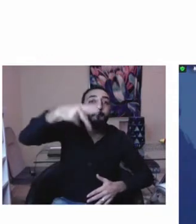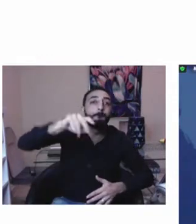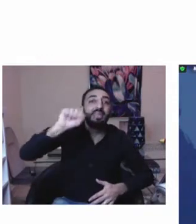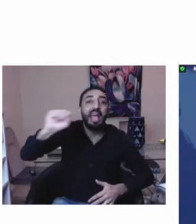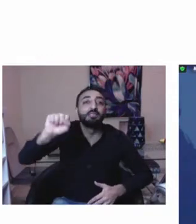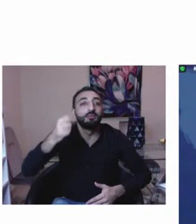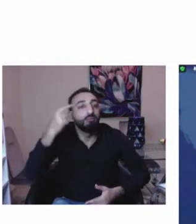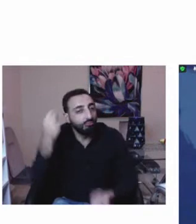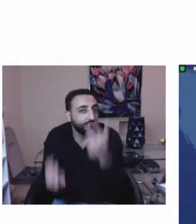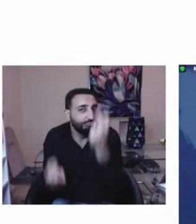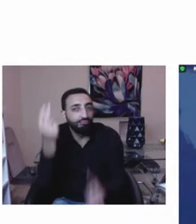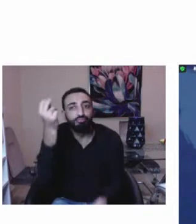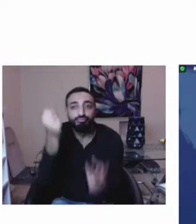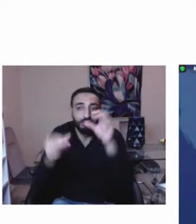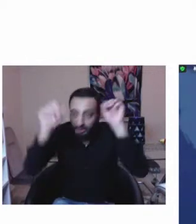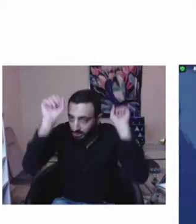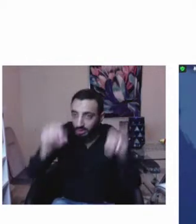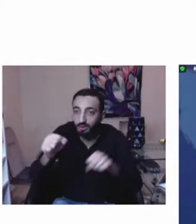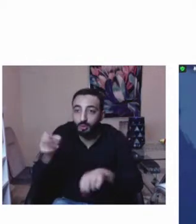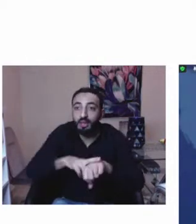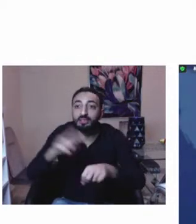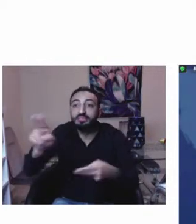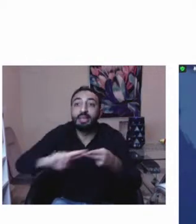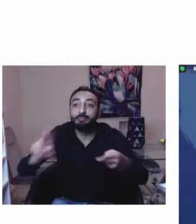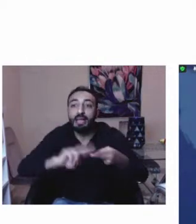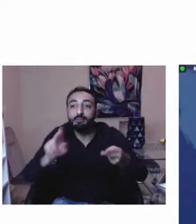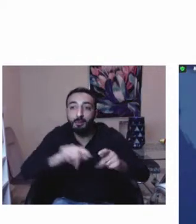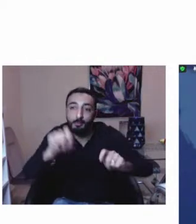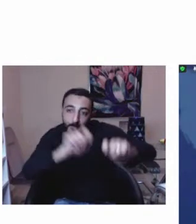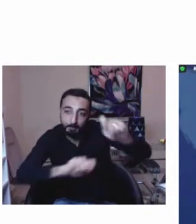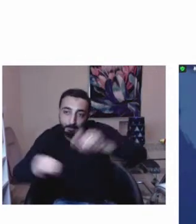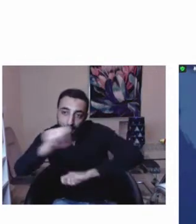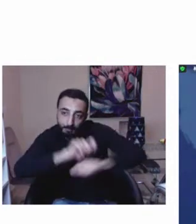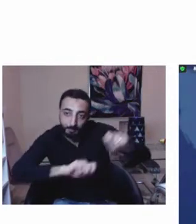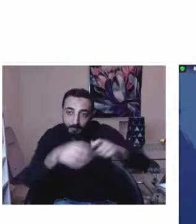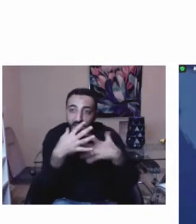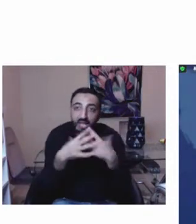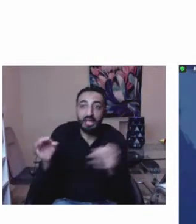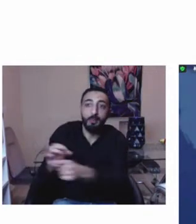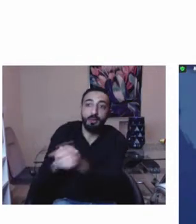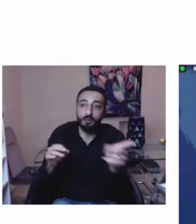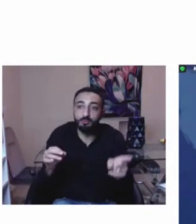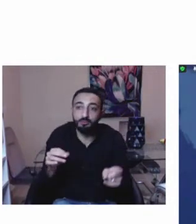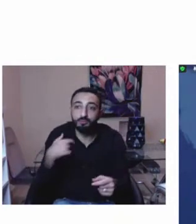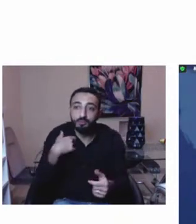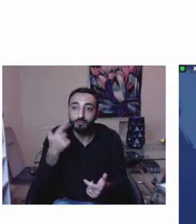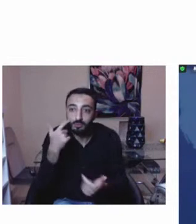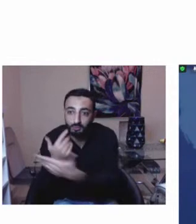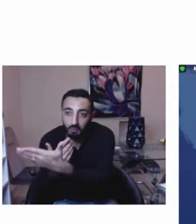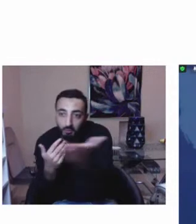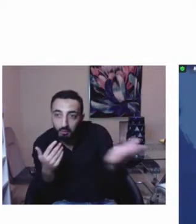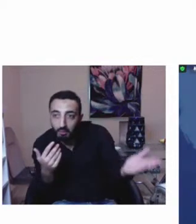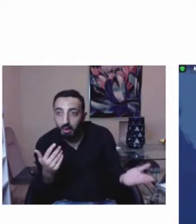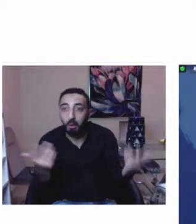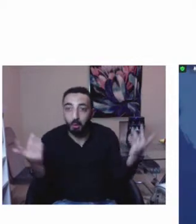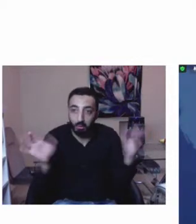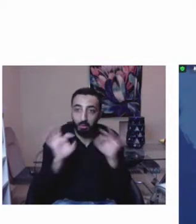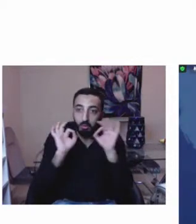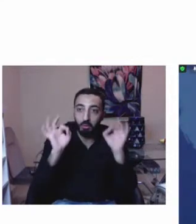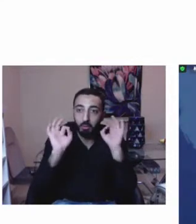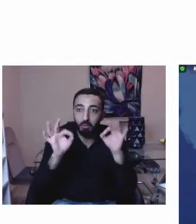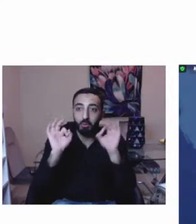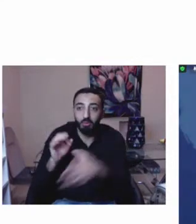more sustainable peace. We have been committed to the YPS implementation since the adoption